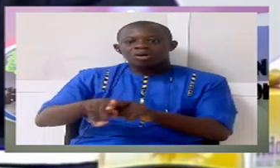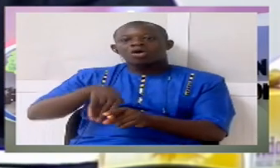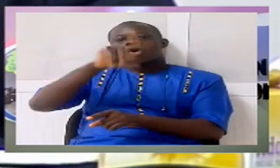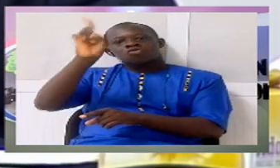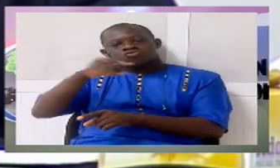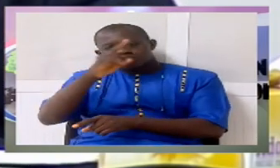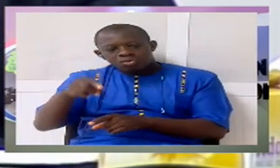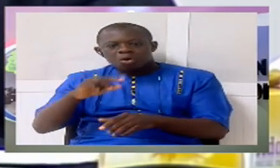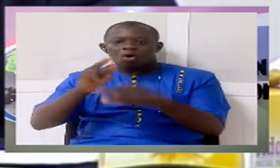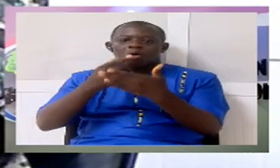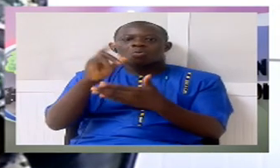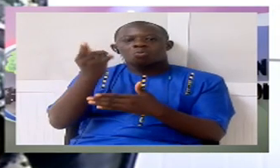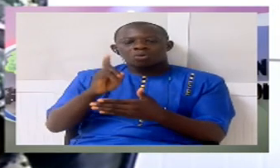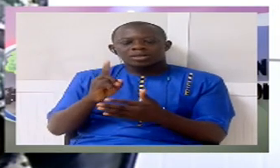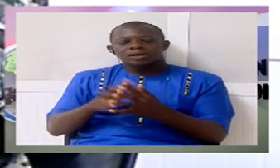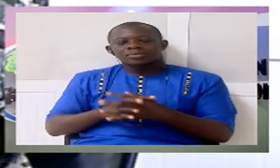Or